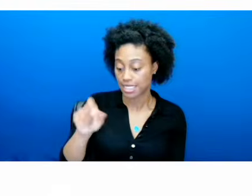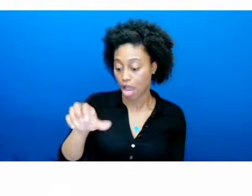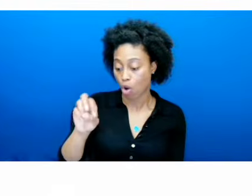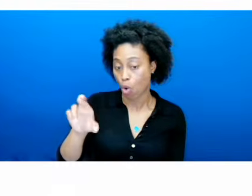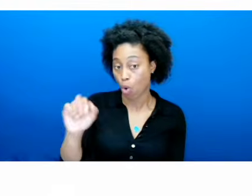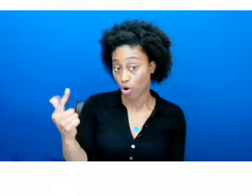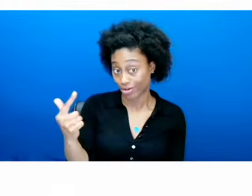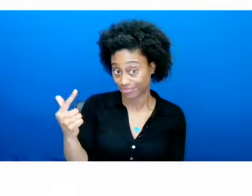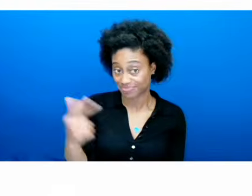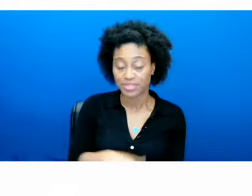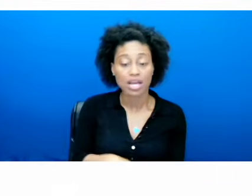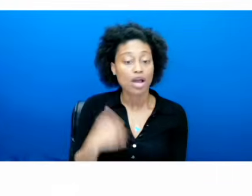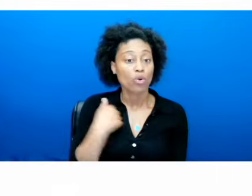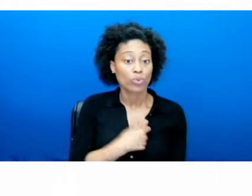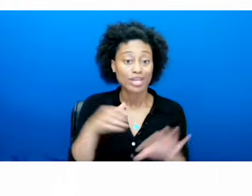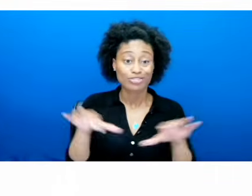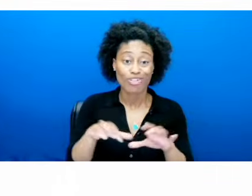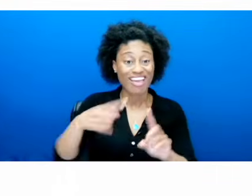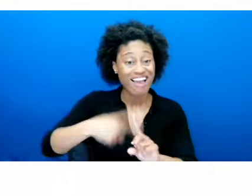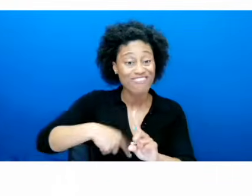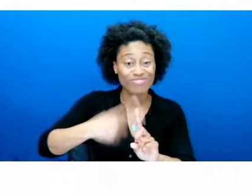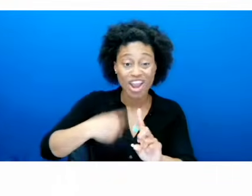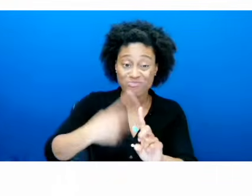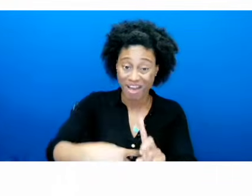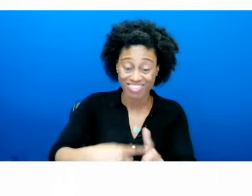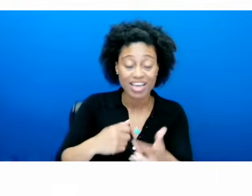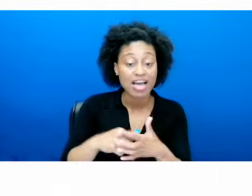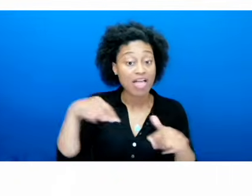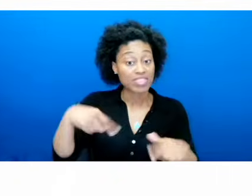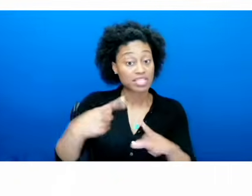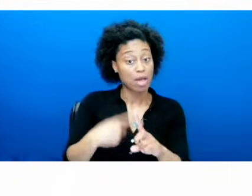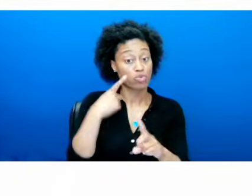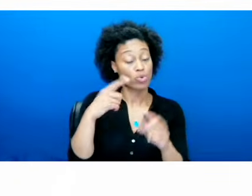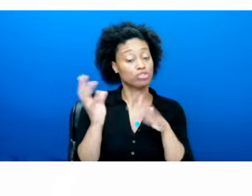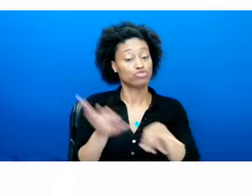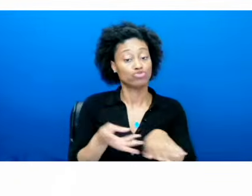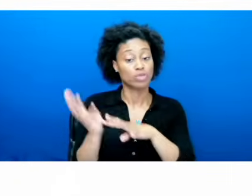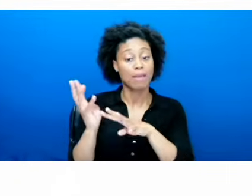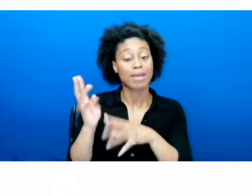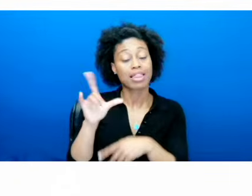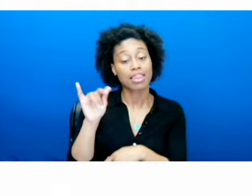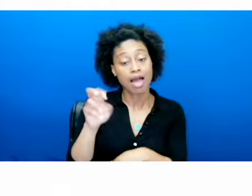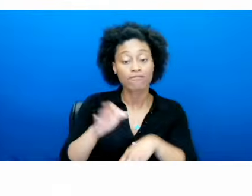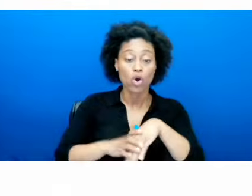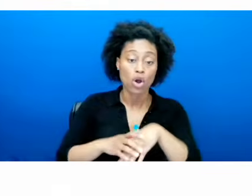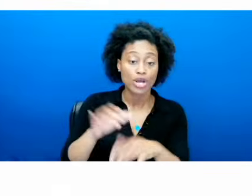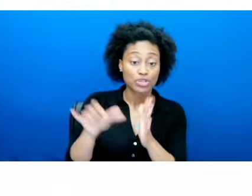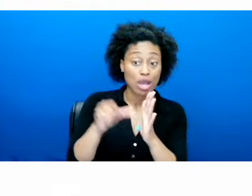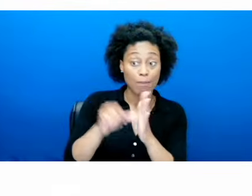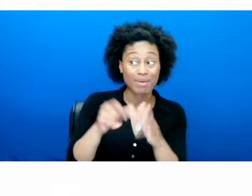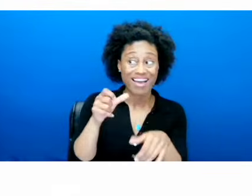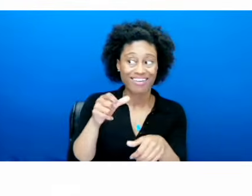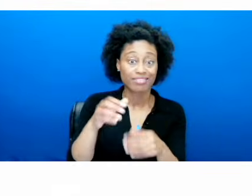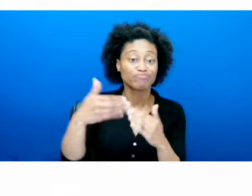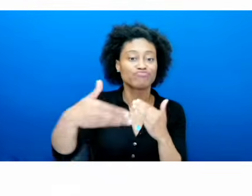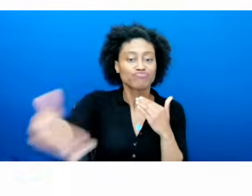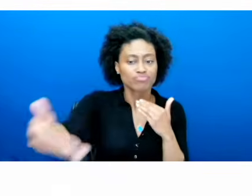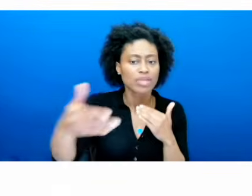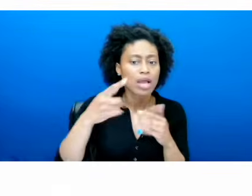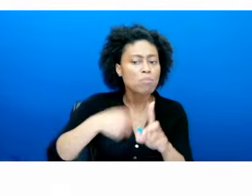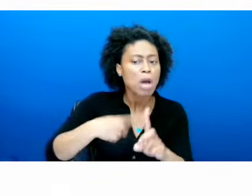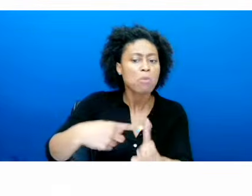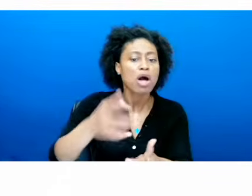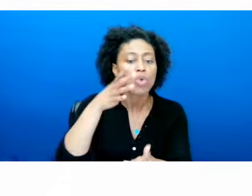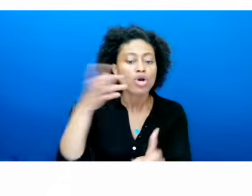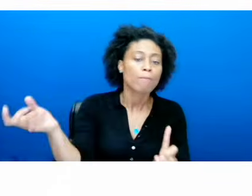do this every month. And like Jessica said, this month we are streaming live on YouTube, but every month after this, we will be going